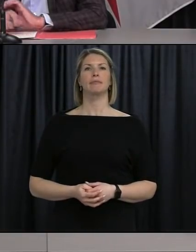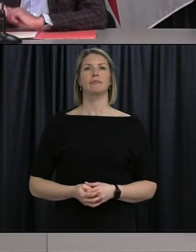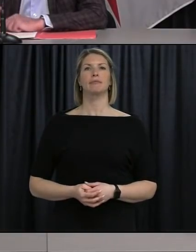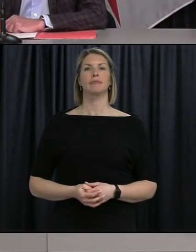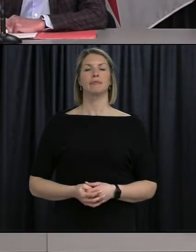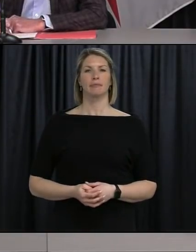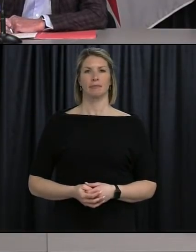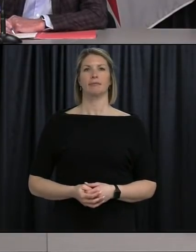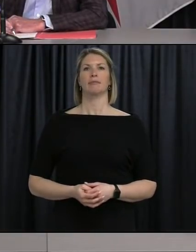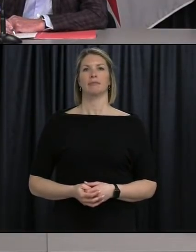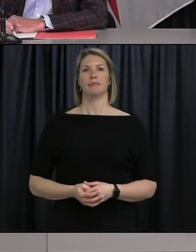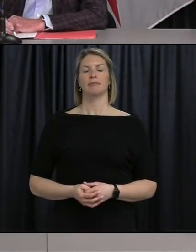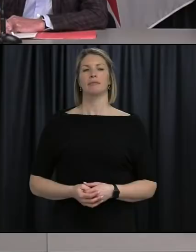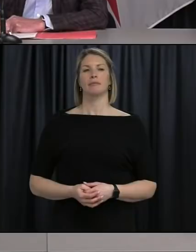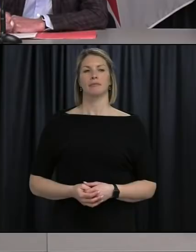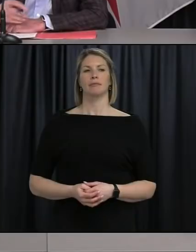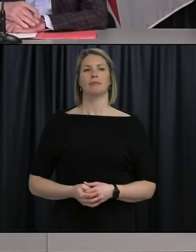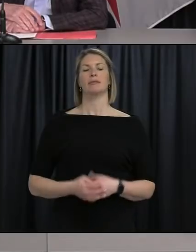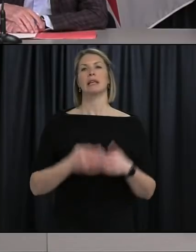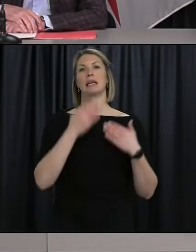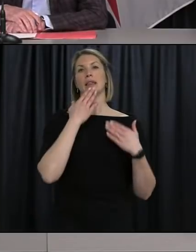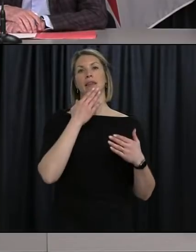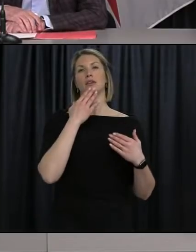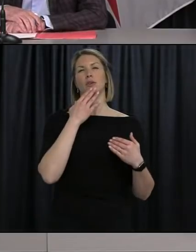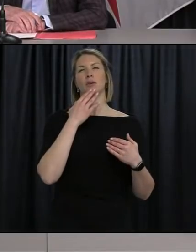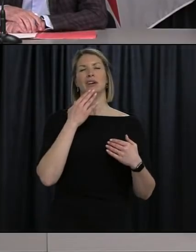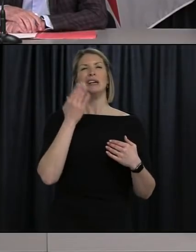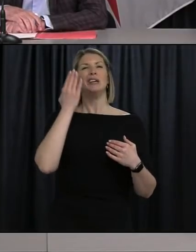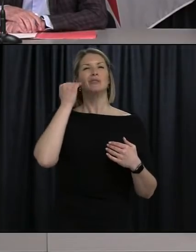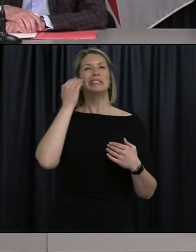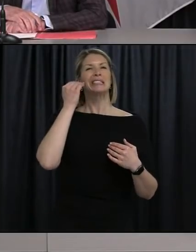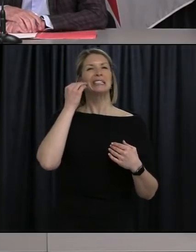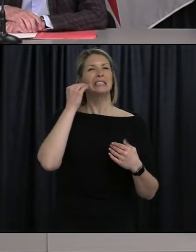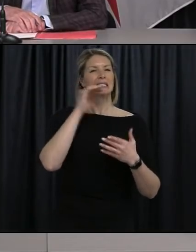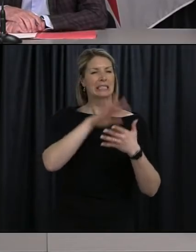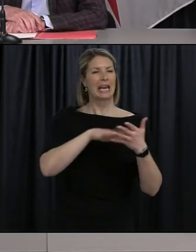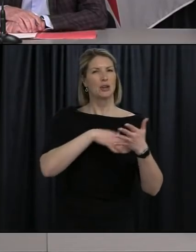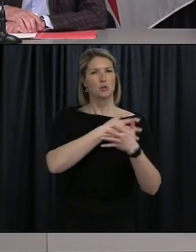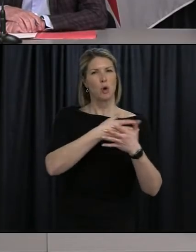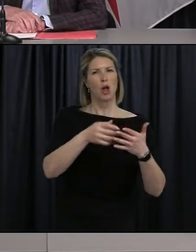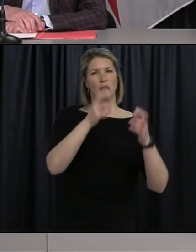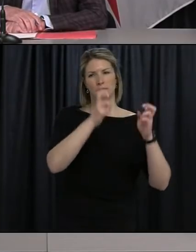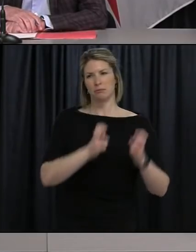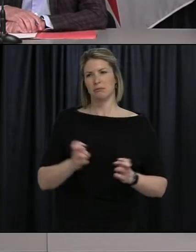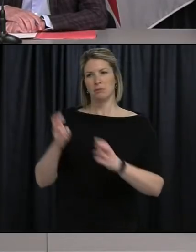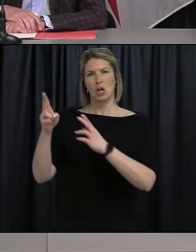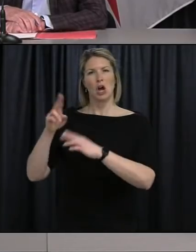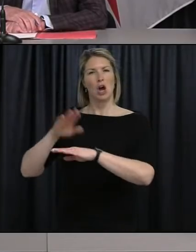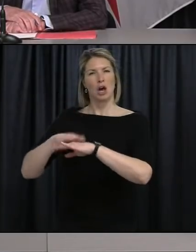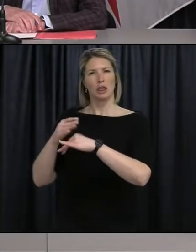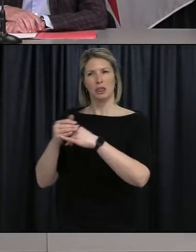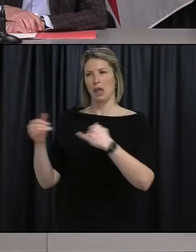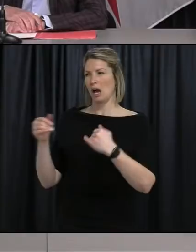Thank you. And looking at the timeline that was released by government for immunization, is it better to really look at it from an age